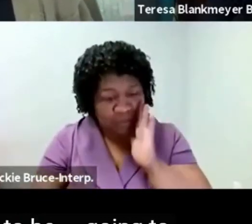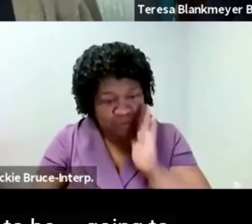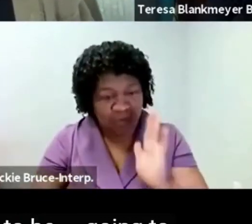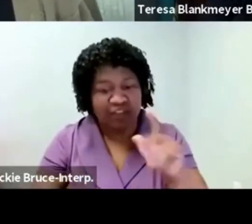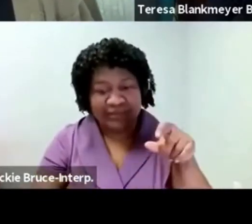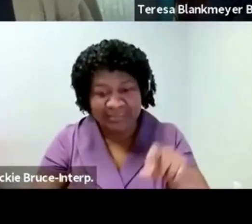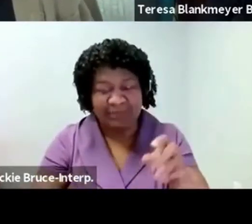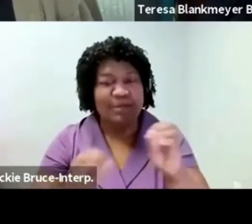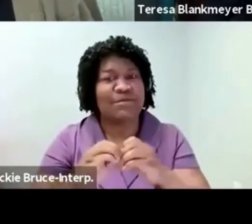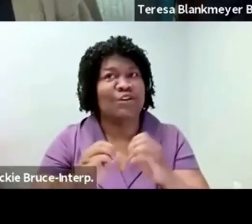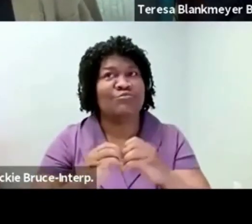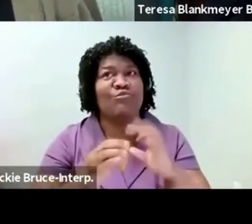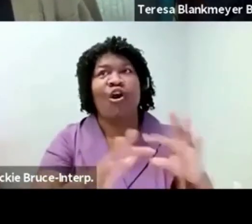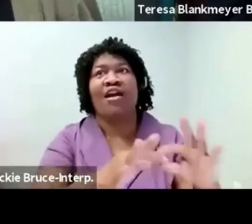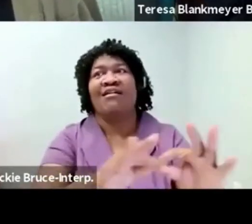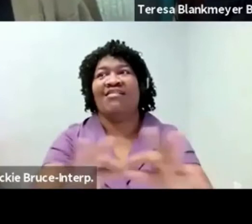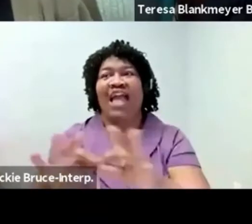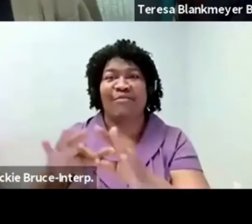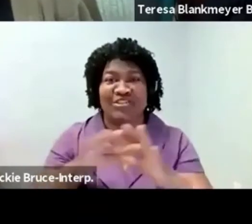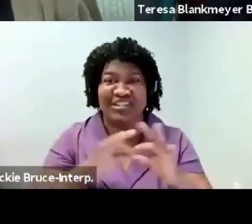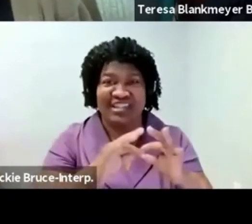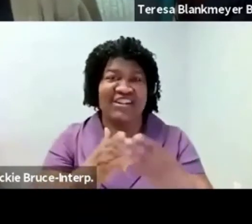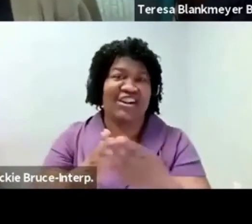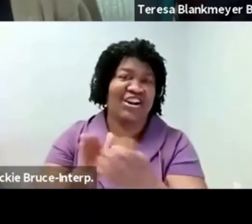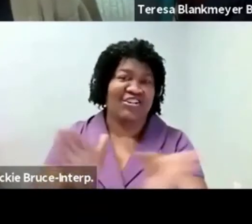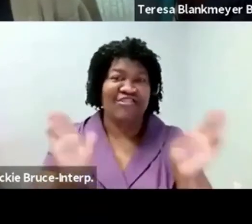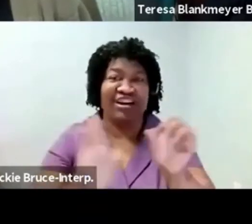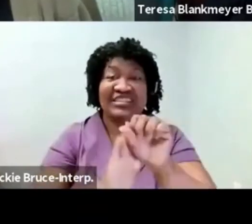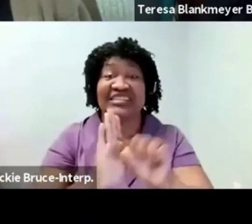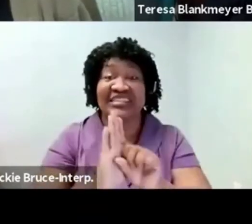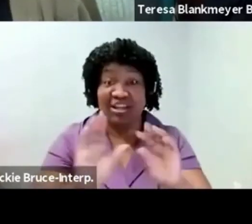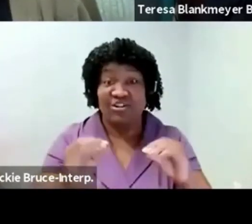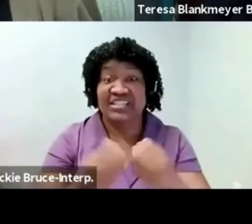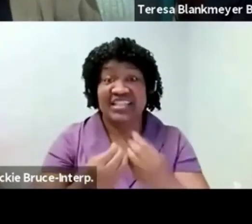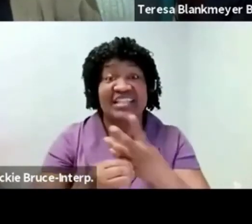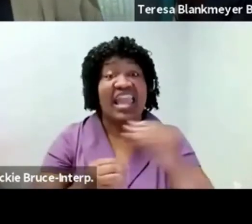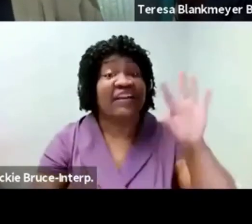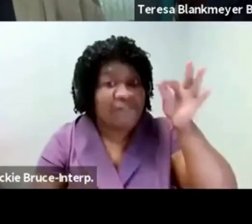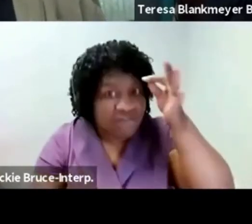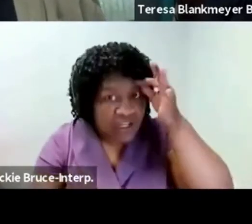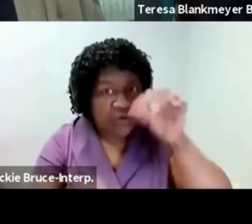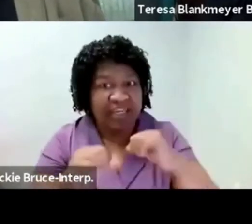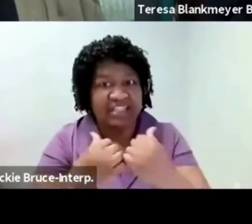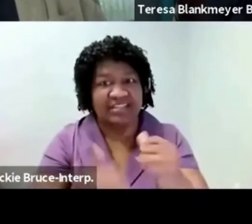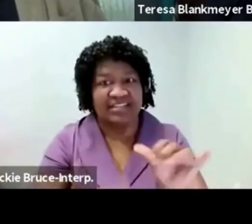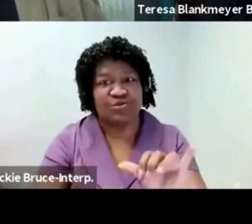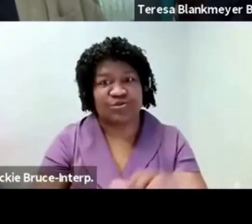need to be a much more collaborative effort across state organizations, but also federal agencies.